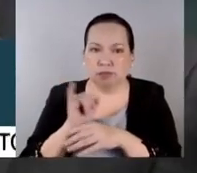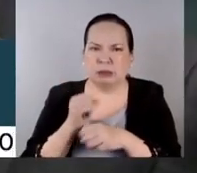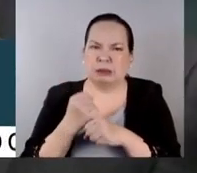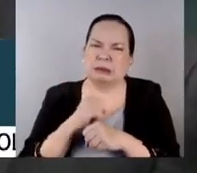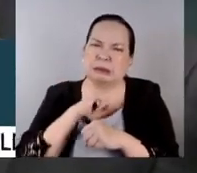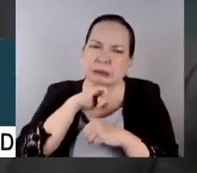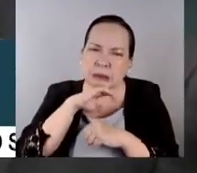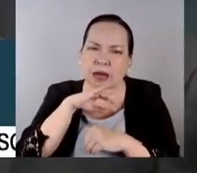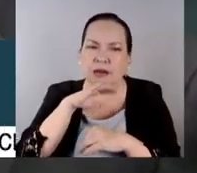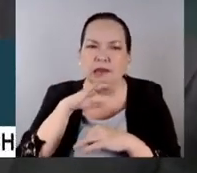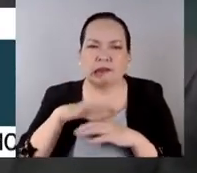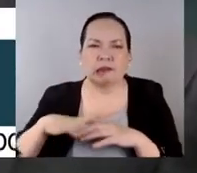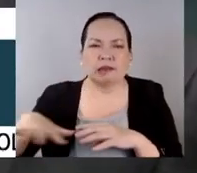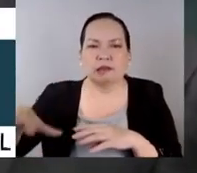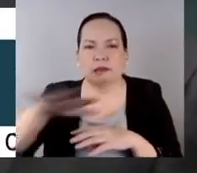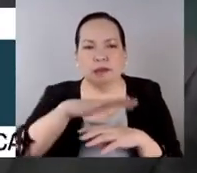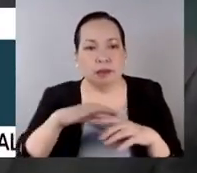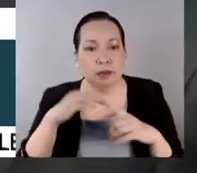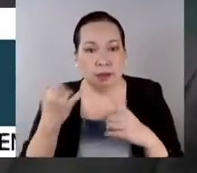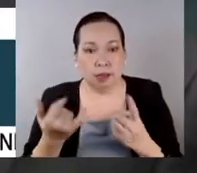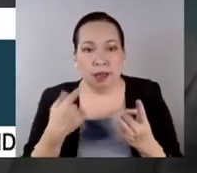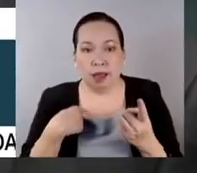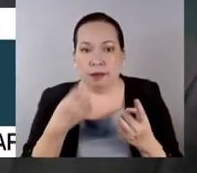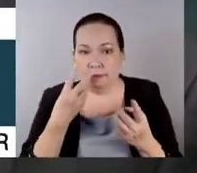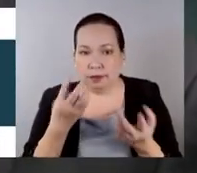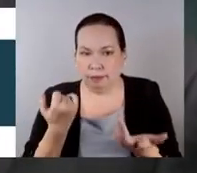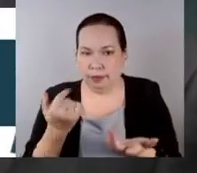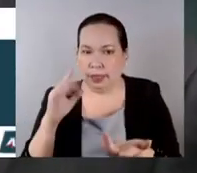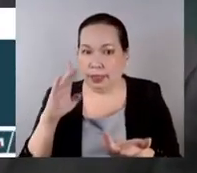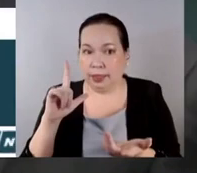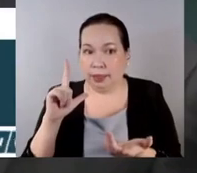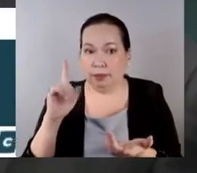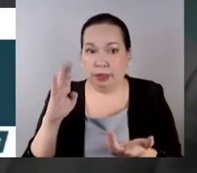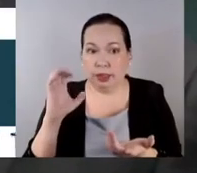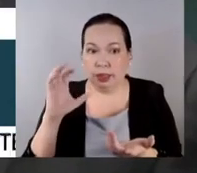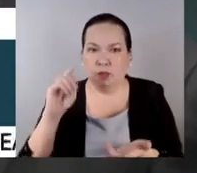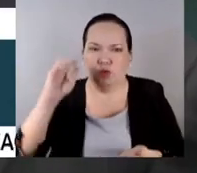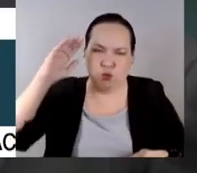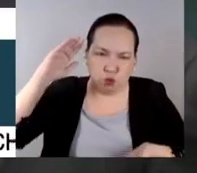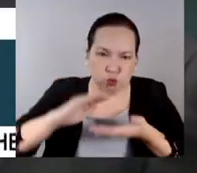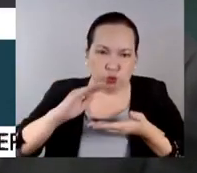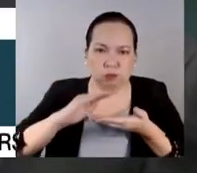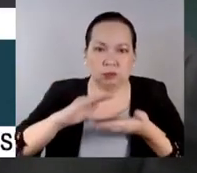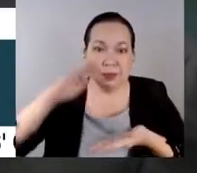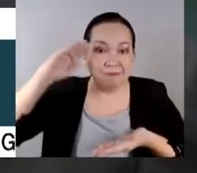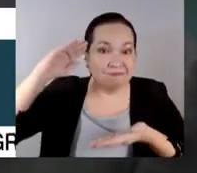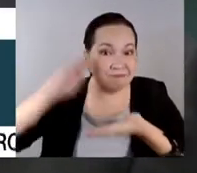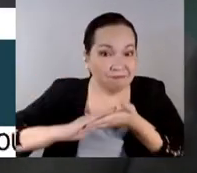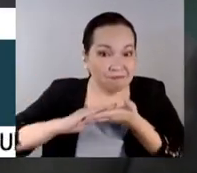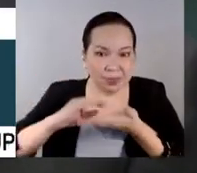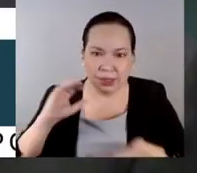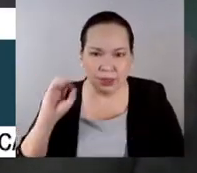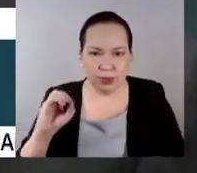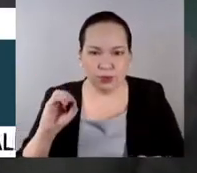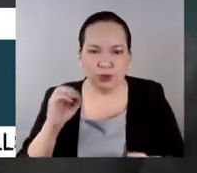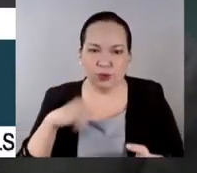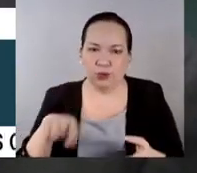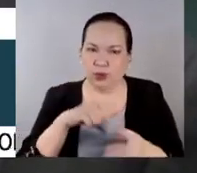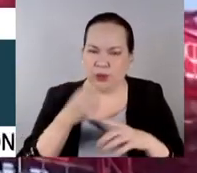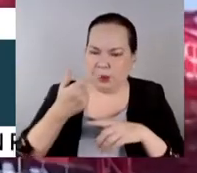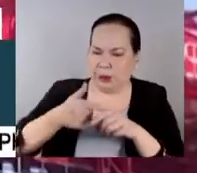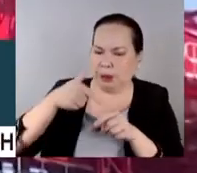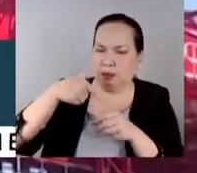for the local communities, and LBCT is doing its part to make sure that we've reduced it down to zero, at least for our operation here at